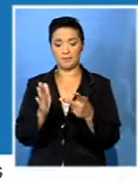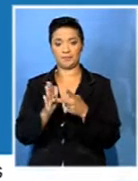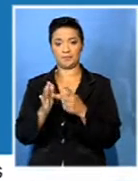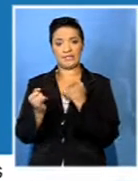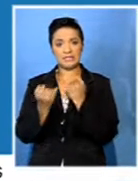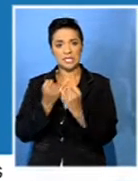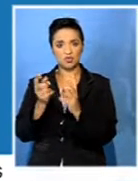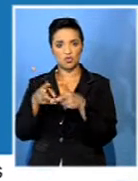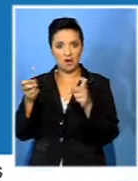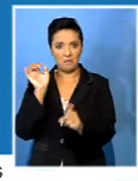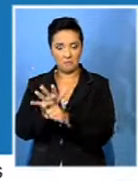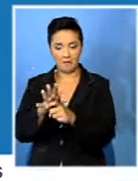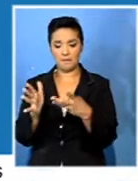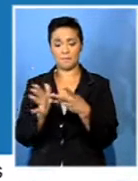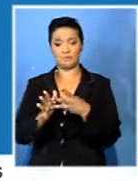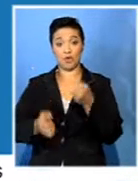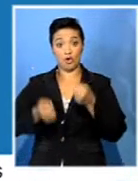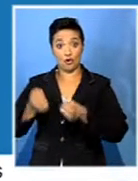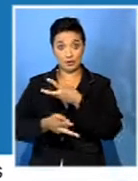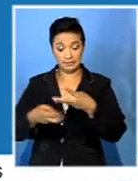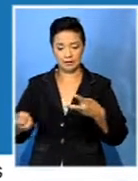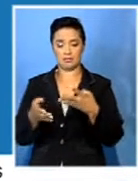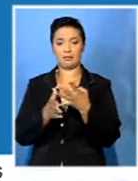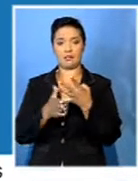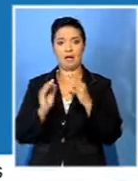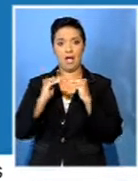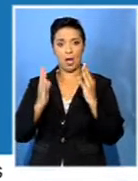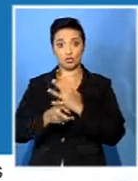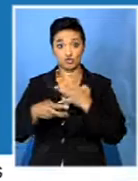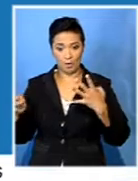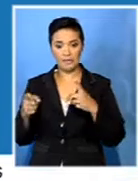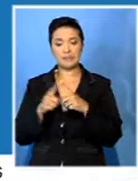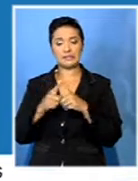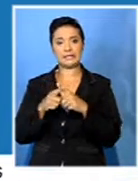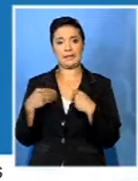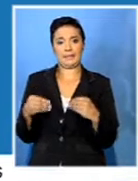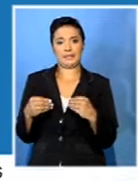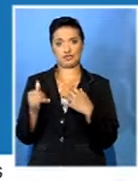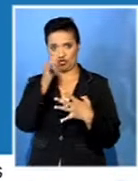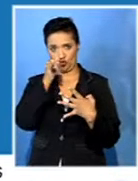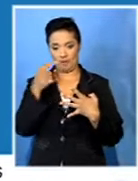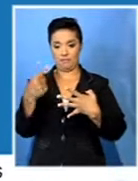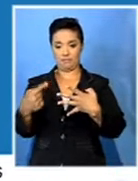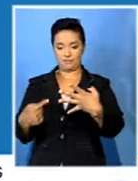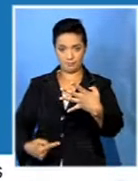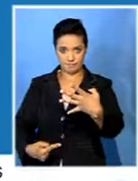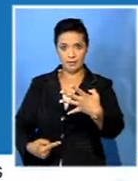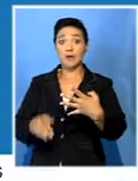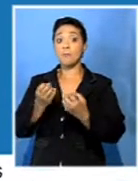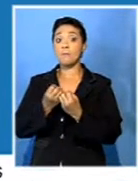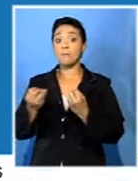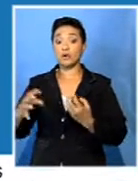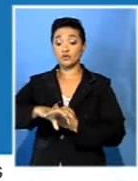sexual offences, carjacking, house robberies, and commercial crimes. Most provinces